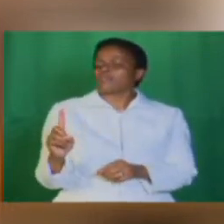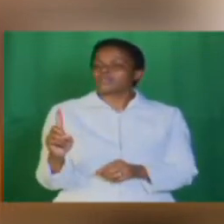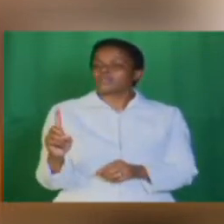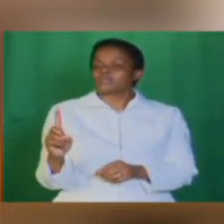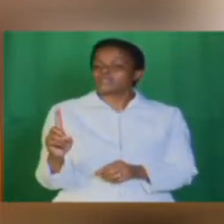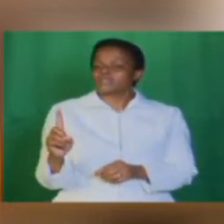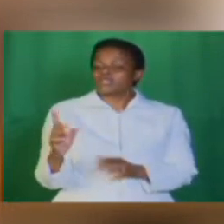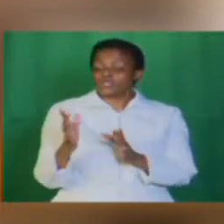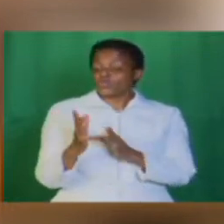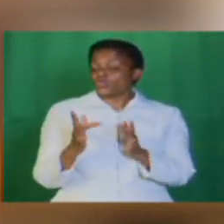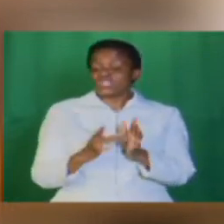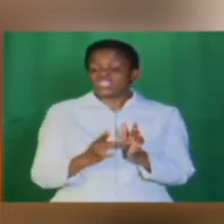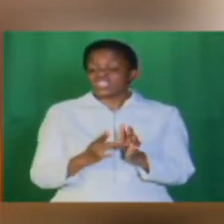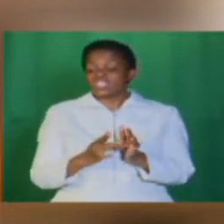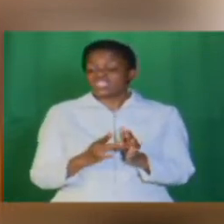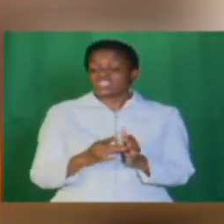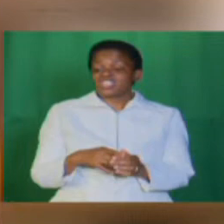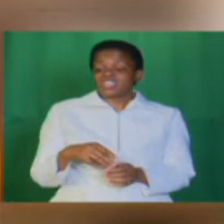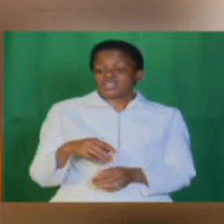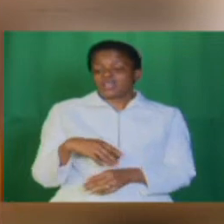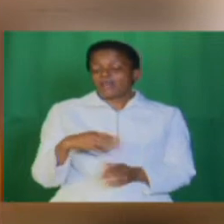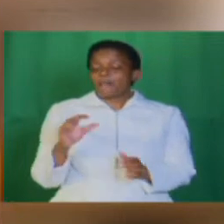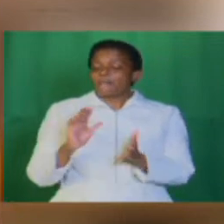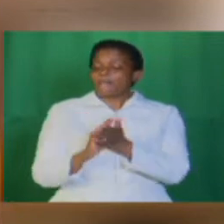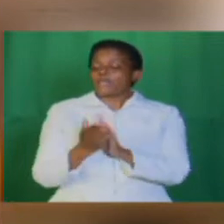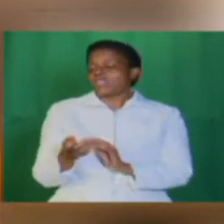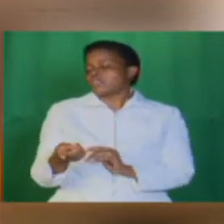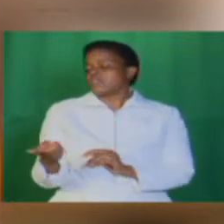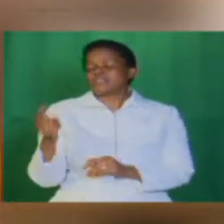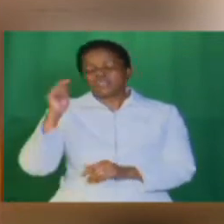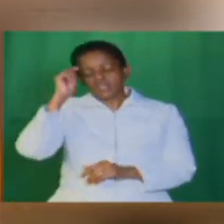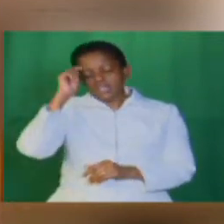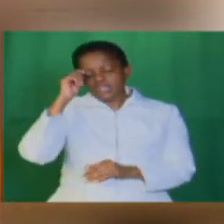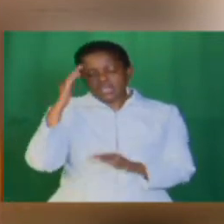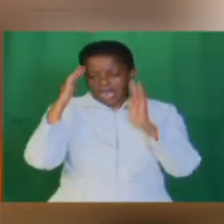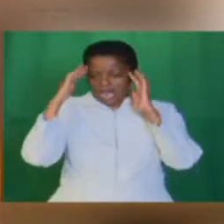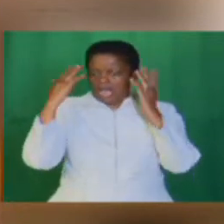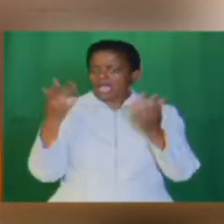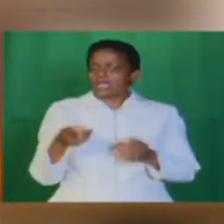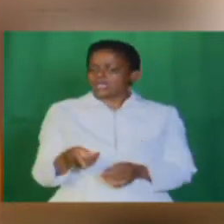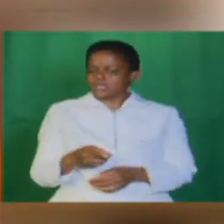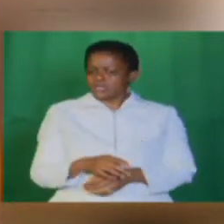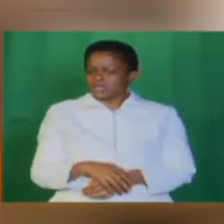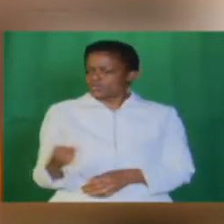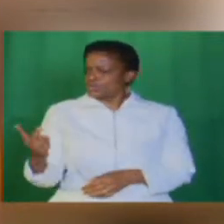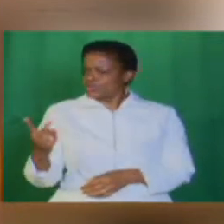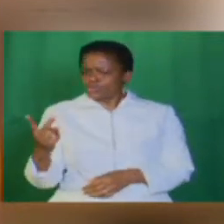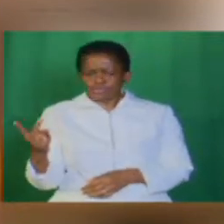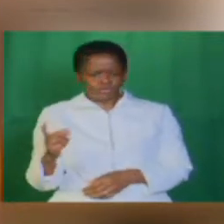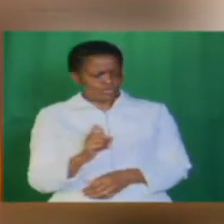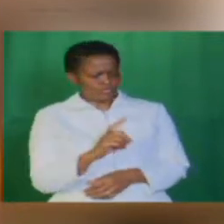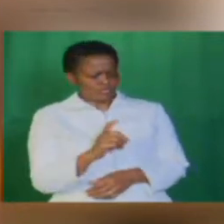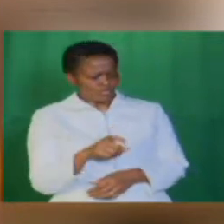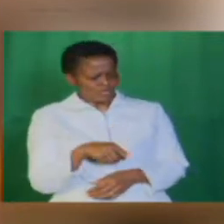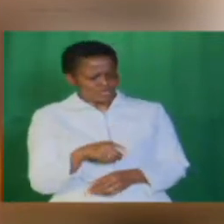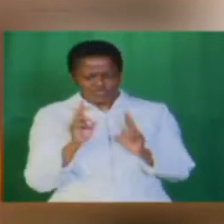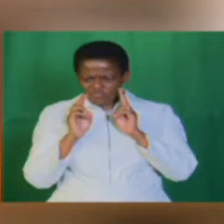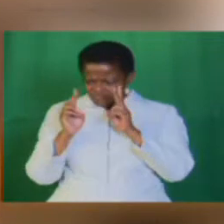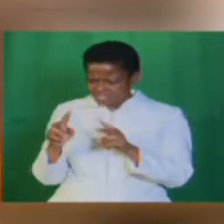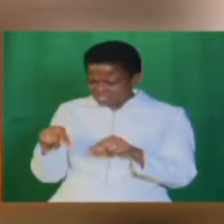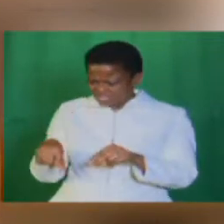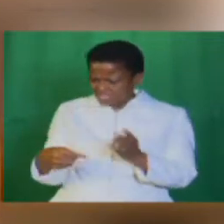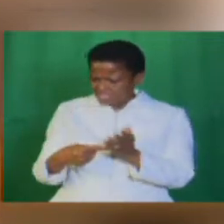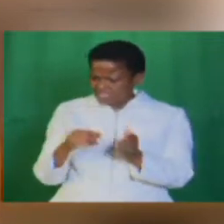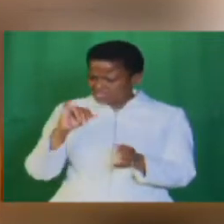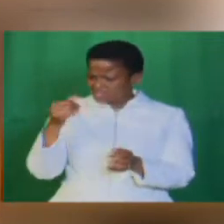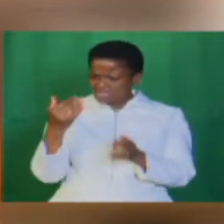even know what these people were talking about. And they wondered if Jesus Christ was the only visitor in Jerusalem who